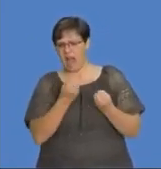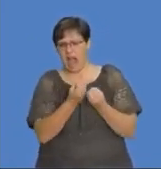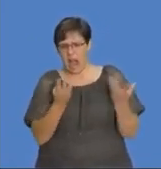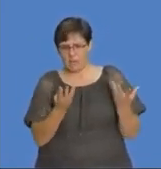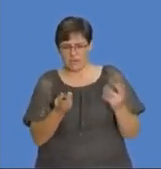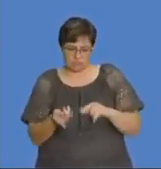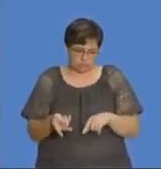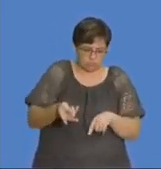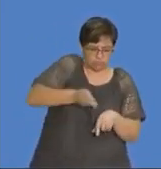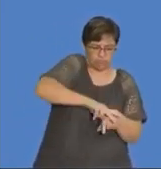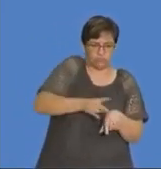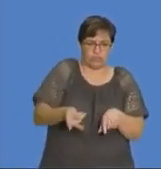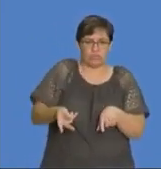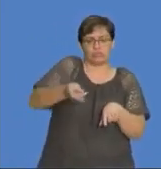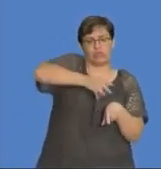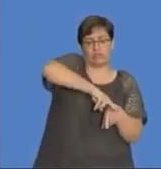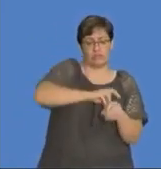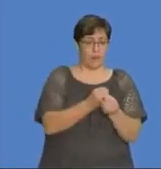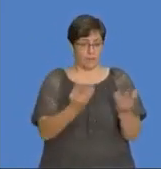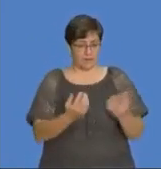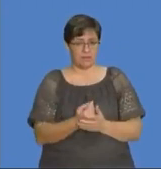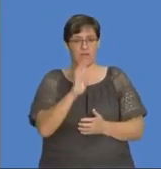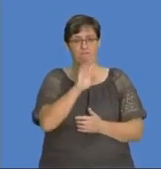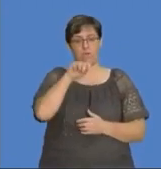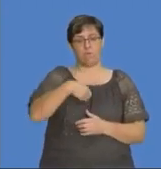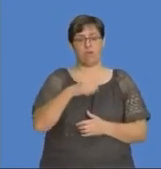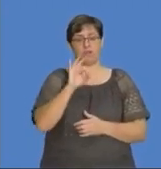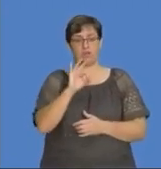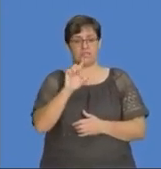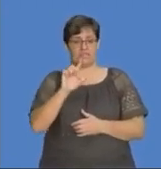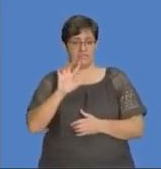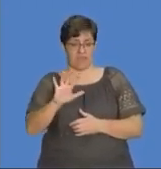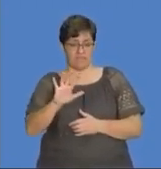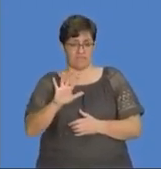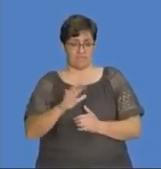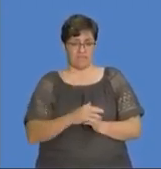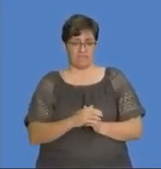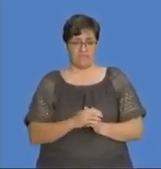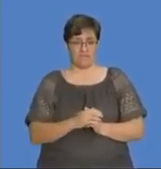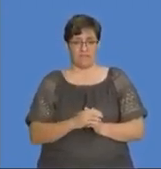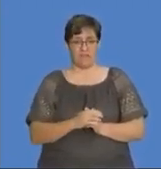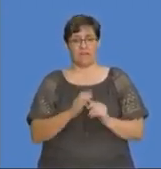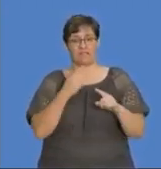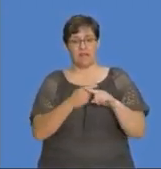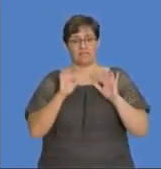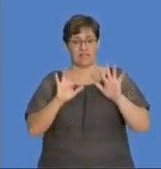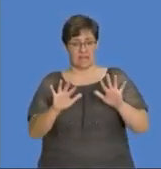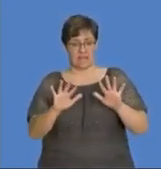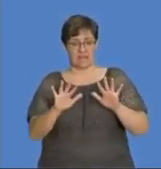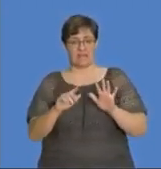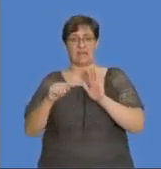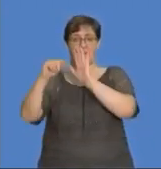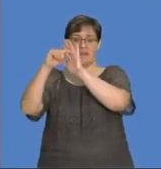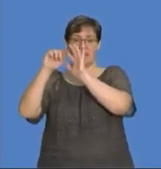indication of the number of electrons that were actually transferred, 4,375. 4,375 times